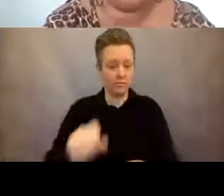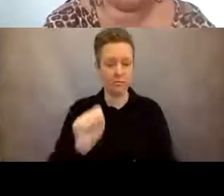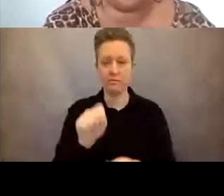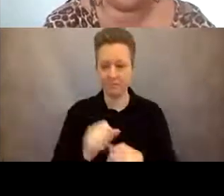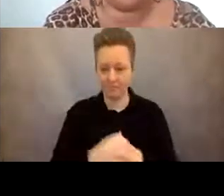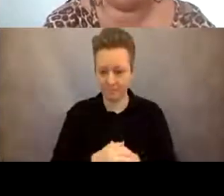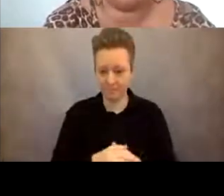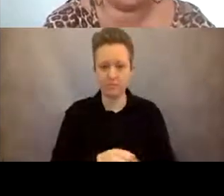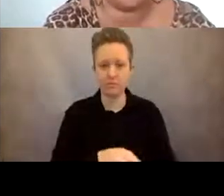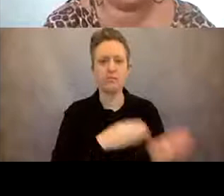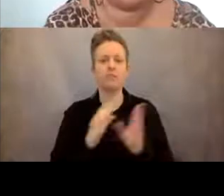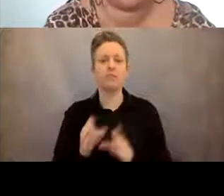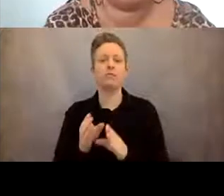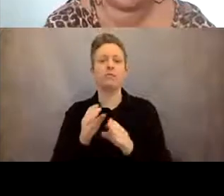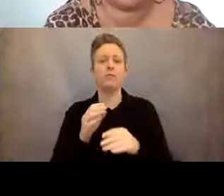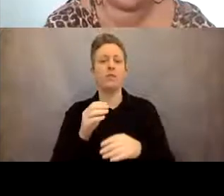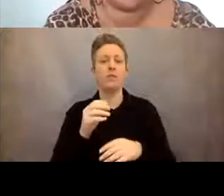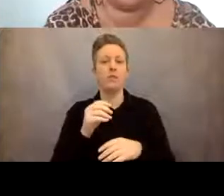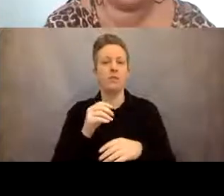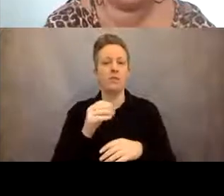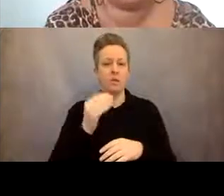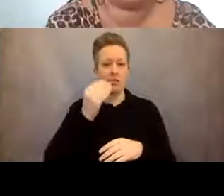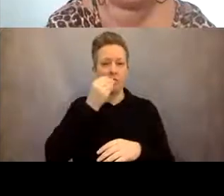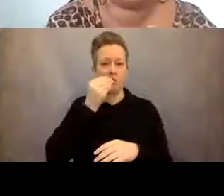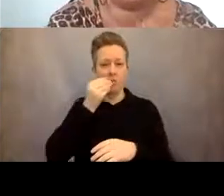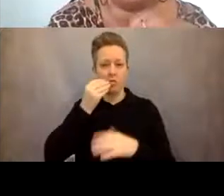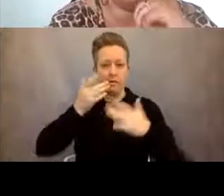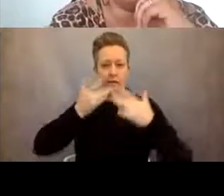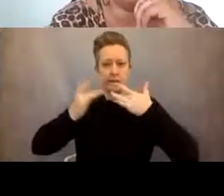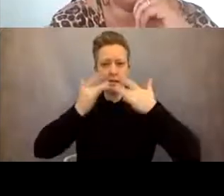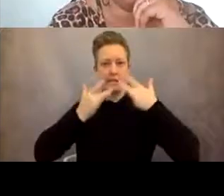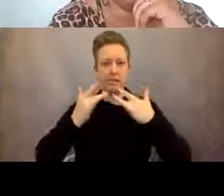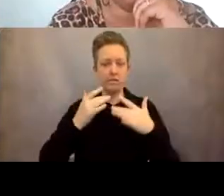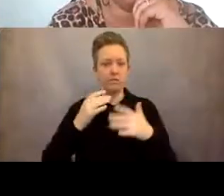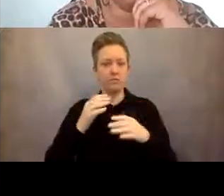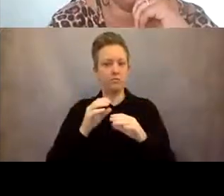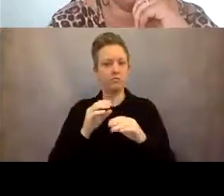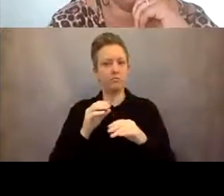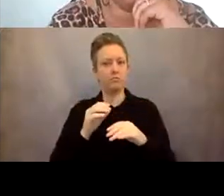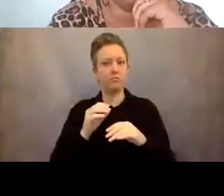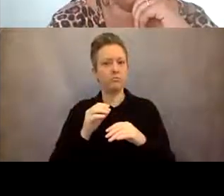insecurity, that's a big one that folks tend to forget about as well.